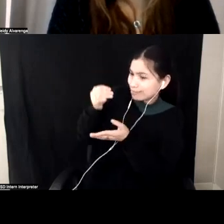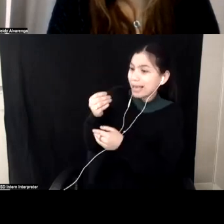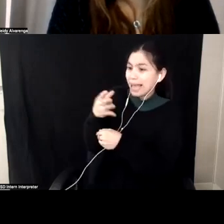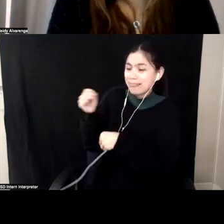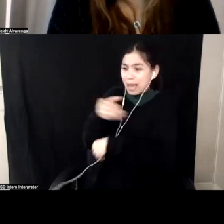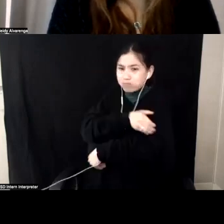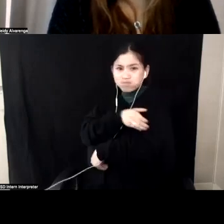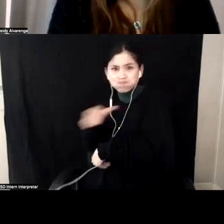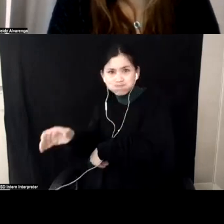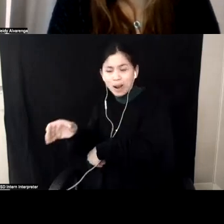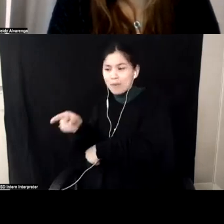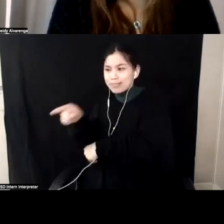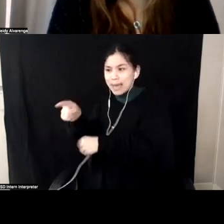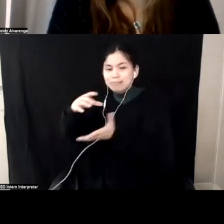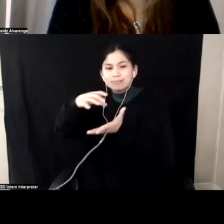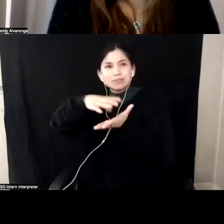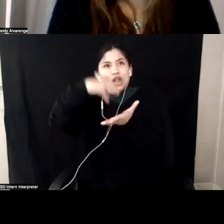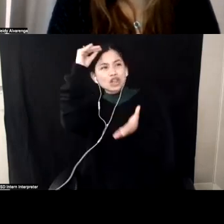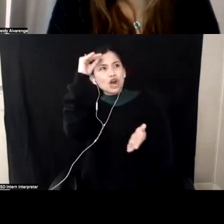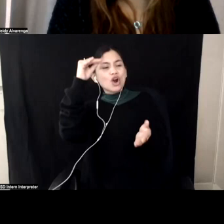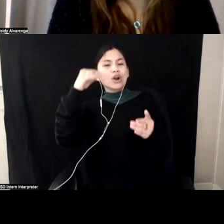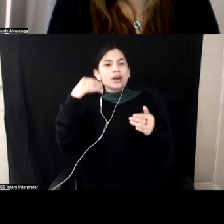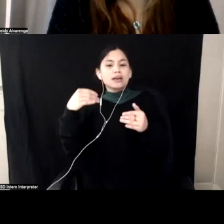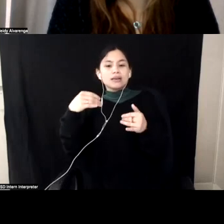to learn in a way that uh,